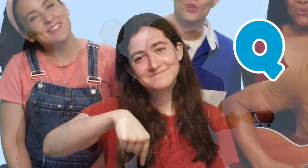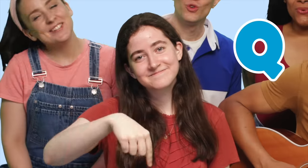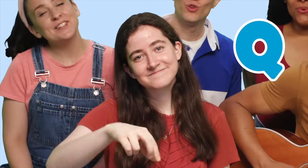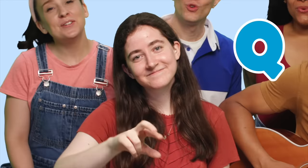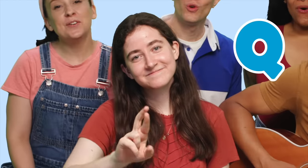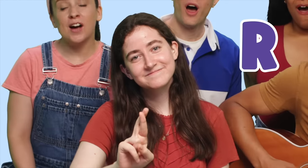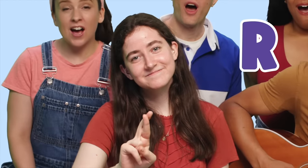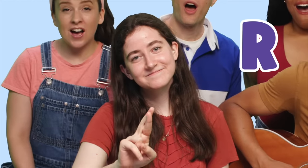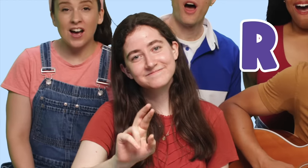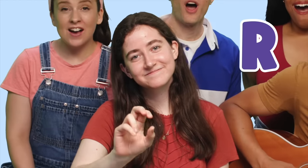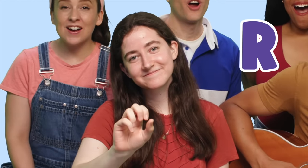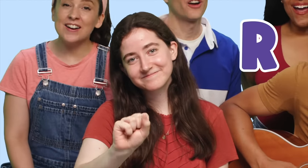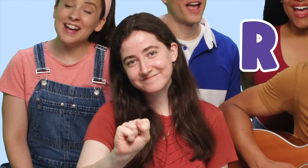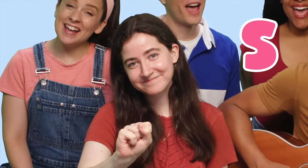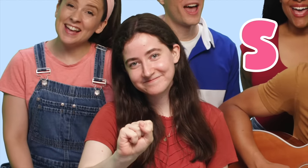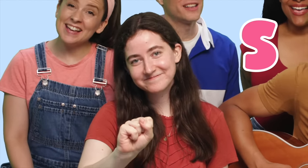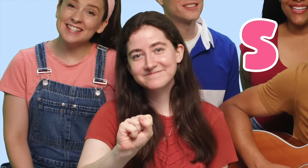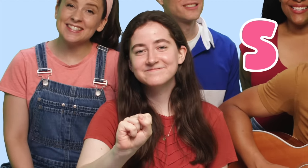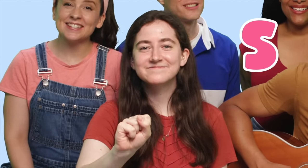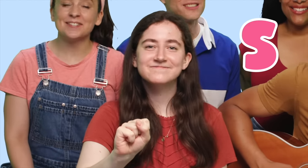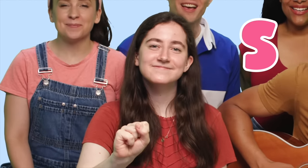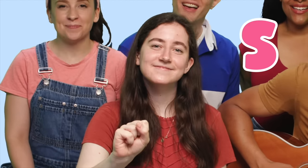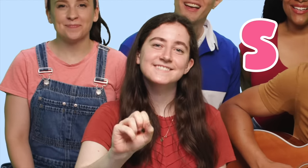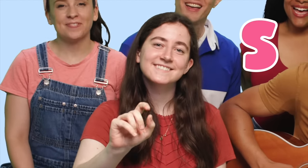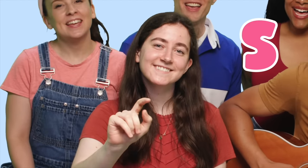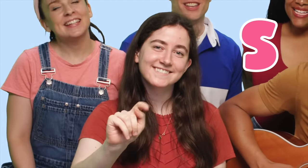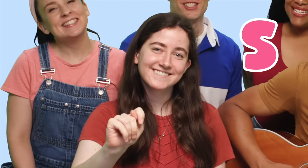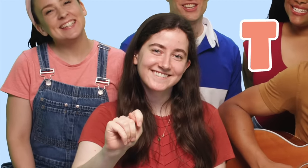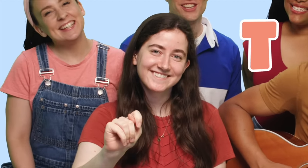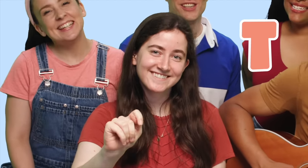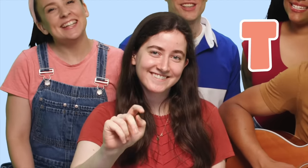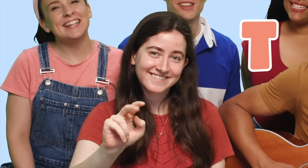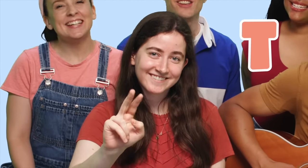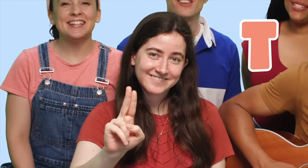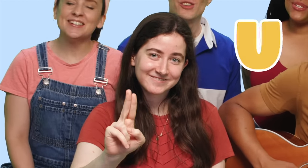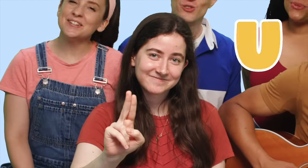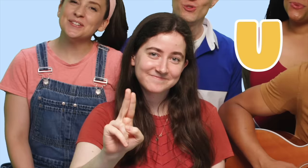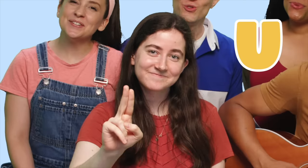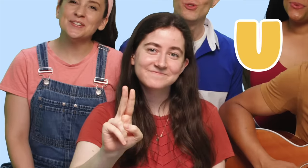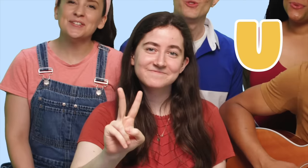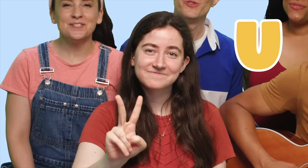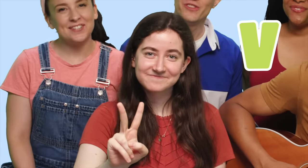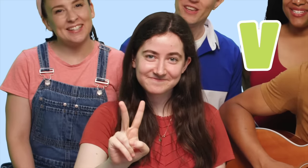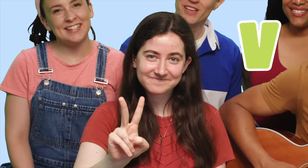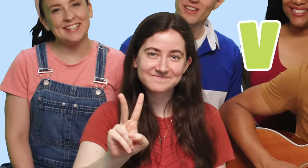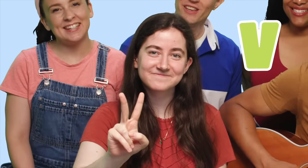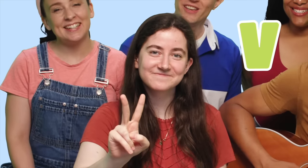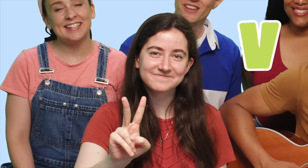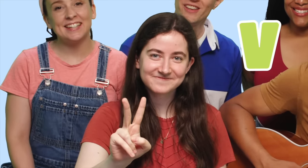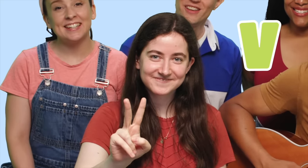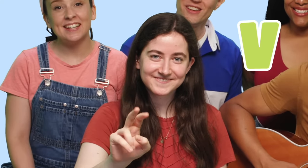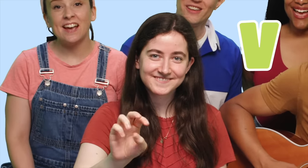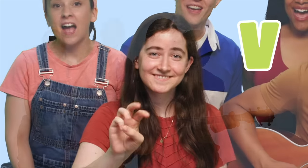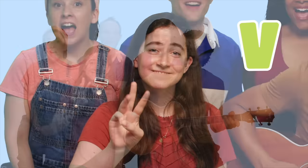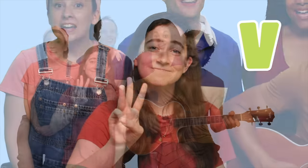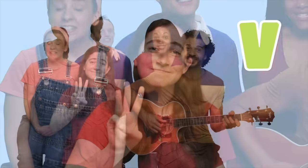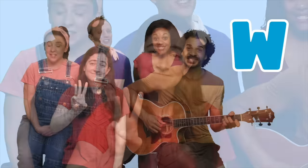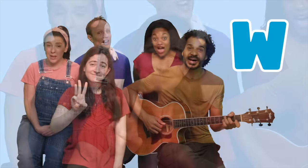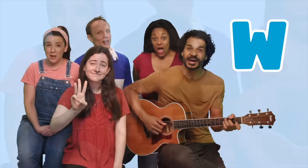Q, R, S, T, U, V,